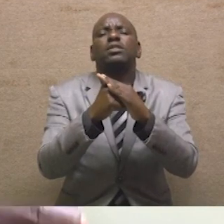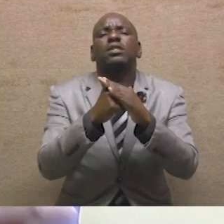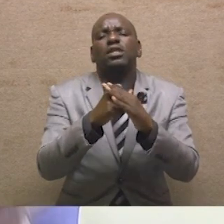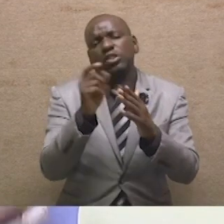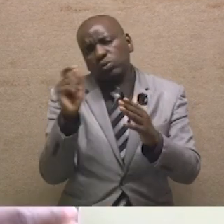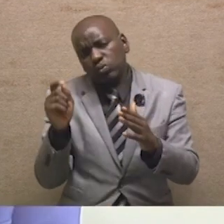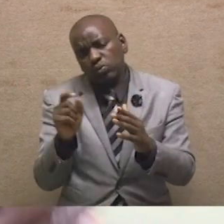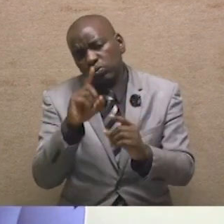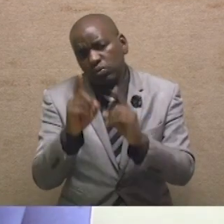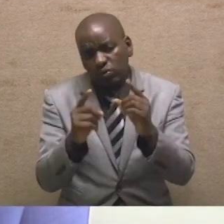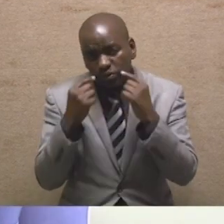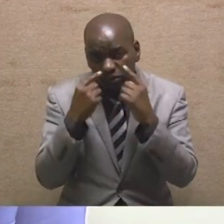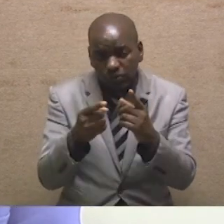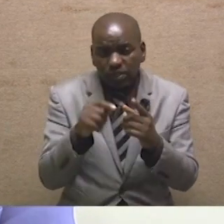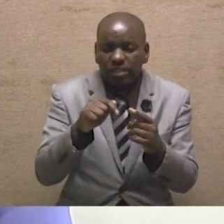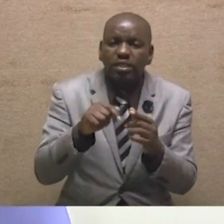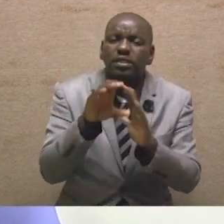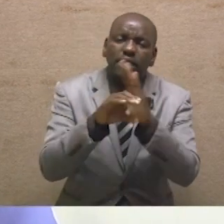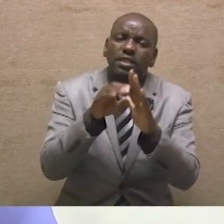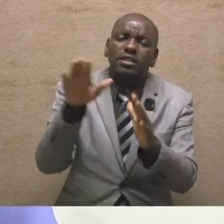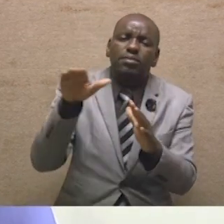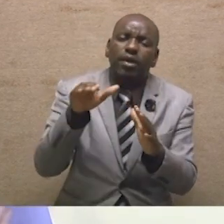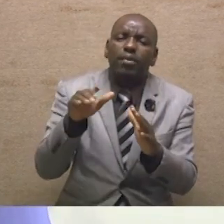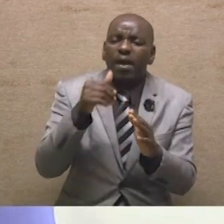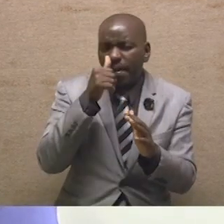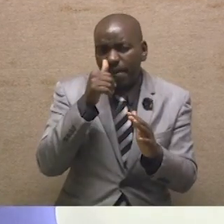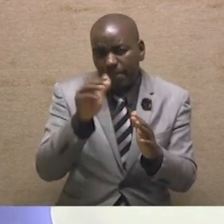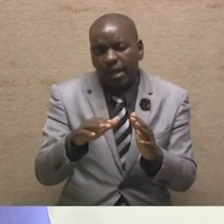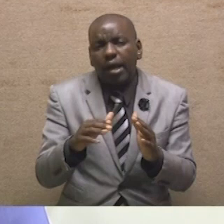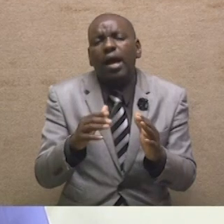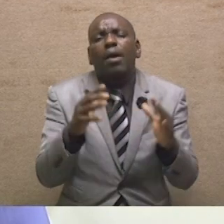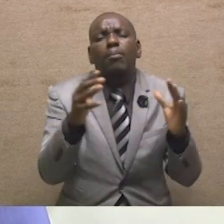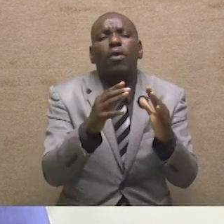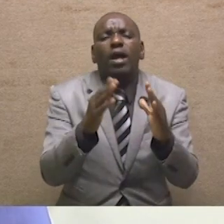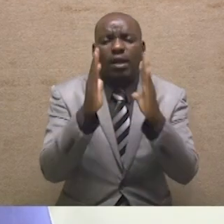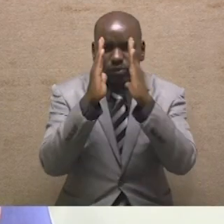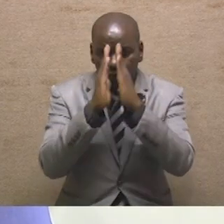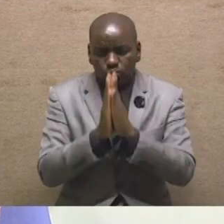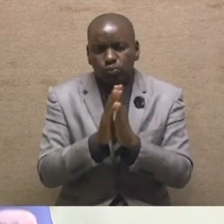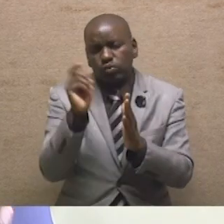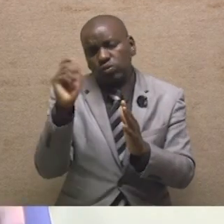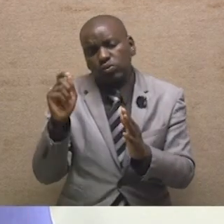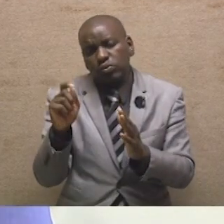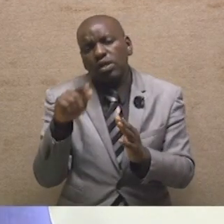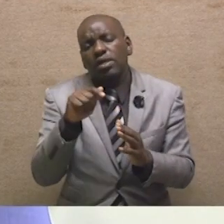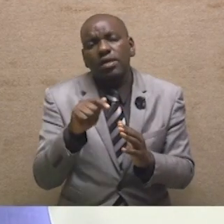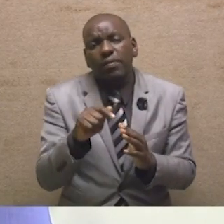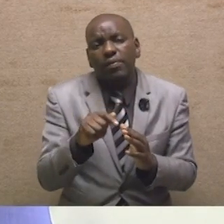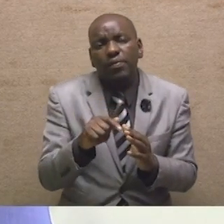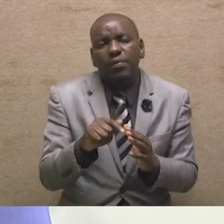support the propagation of one faith against the other? And if you look in this country, the majority of the